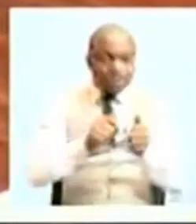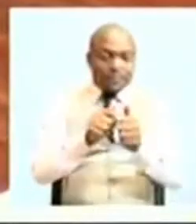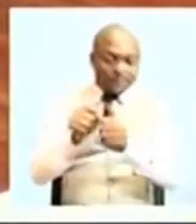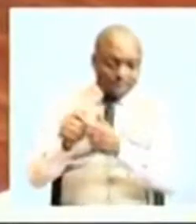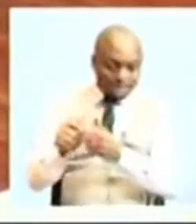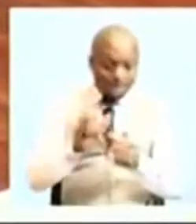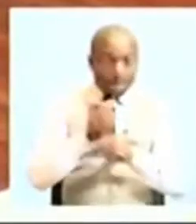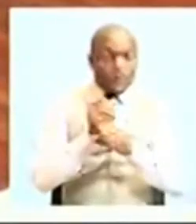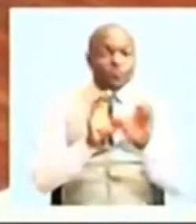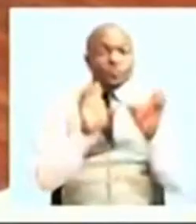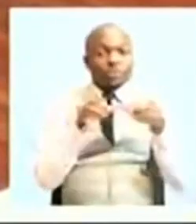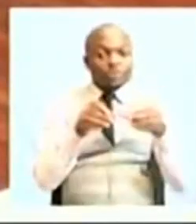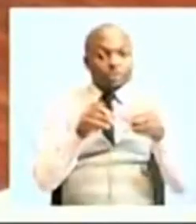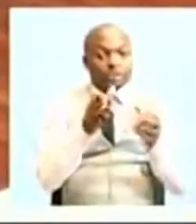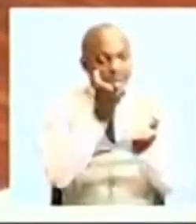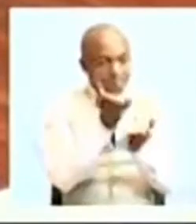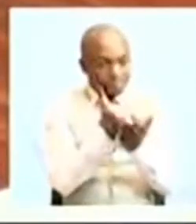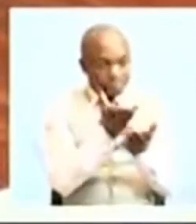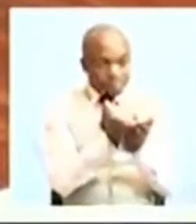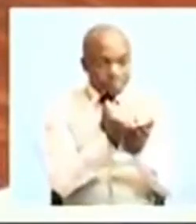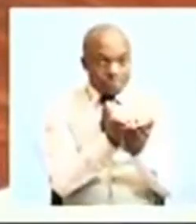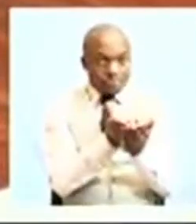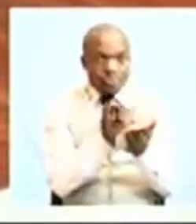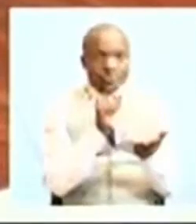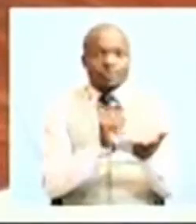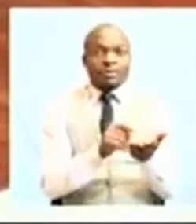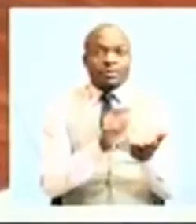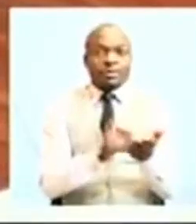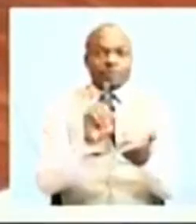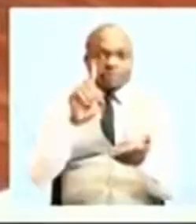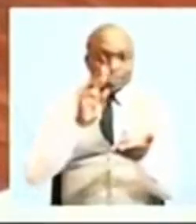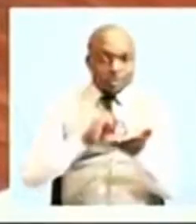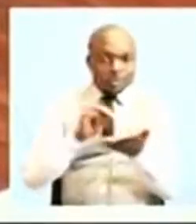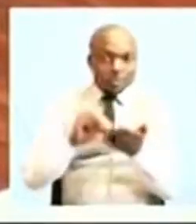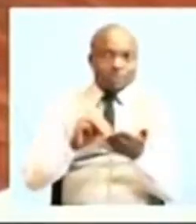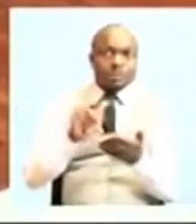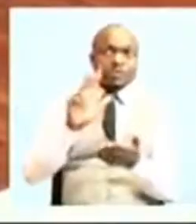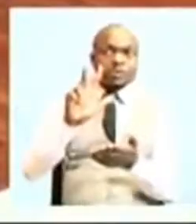taken. The council inquired on the non-receipt of